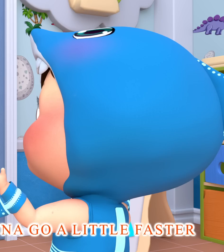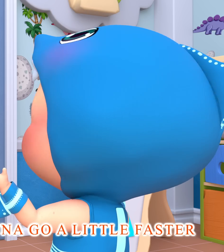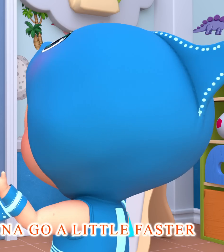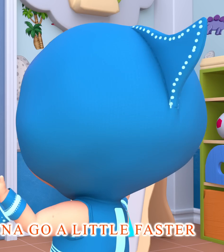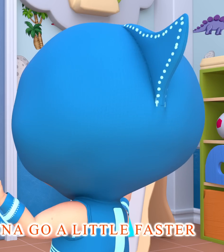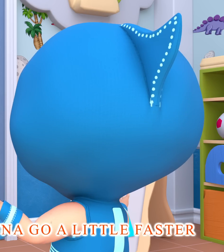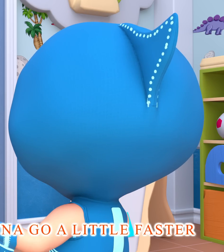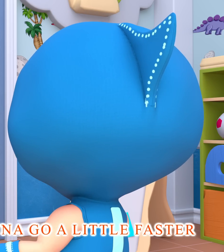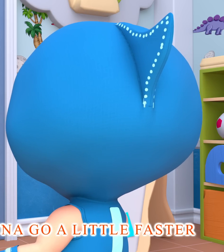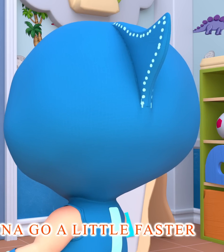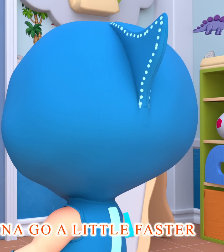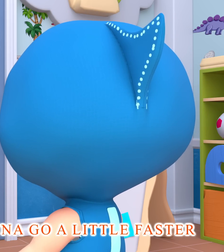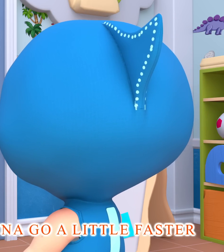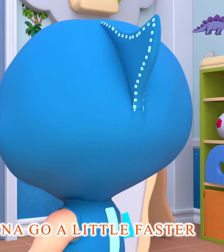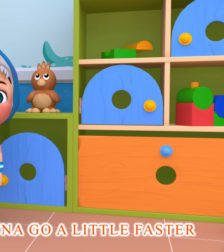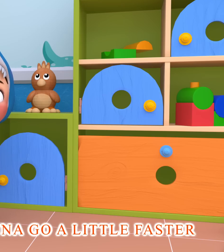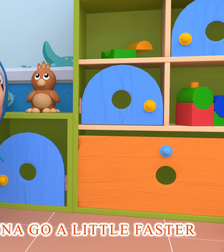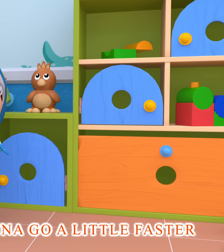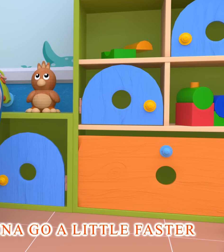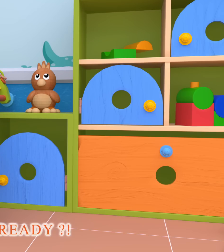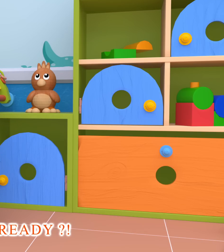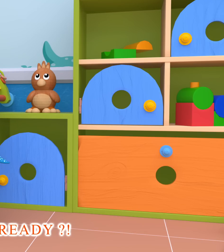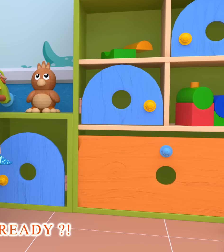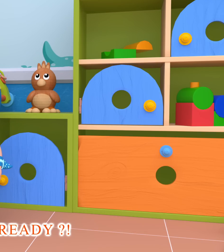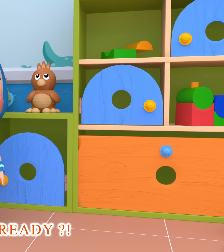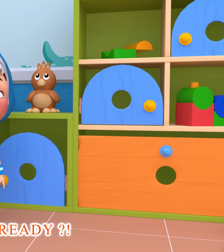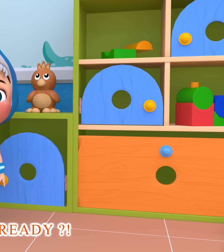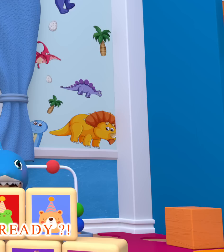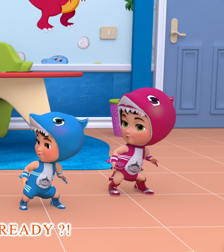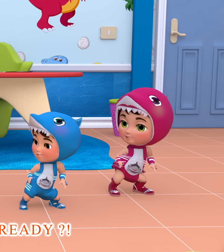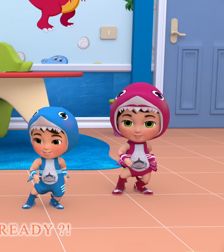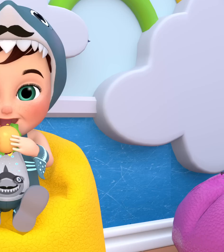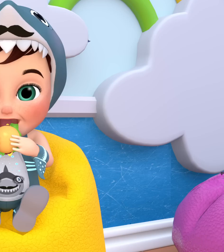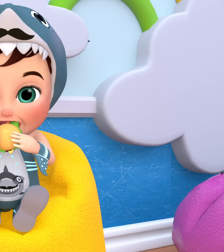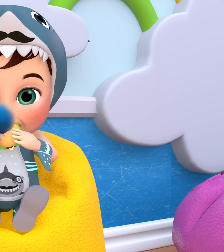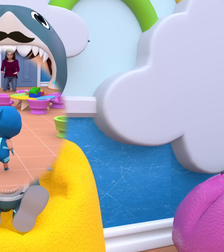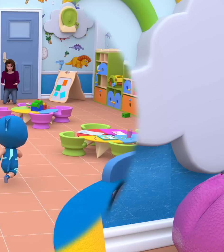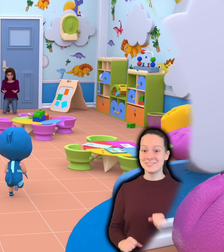This time, we're going to go a little faster. Are you ready?